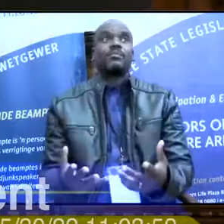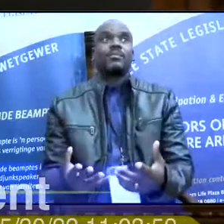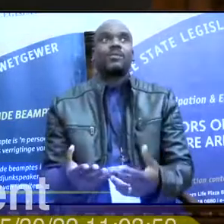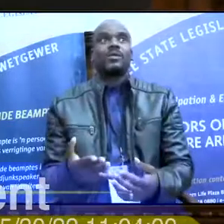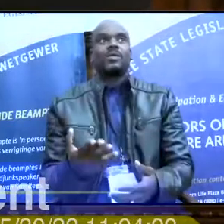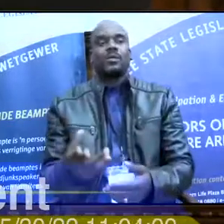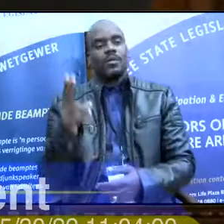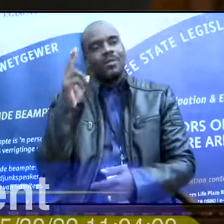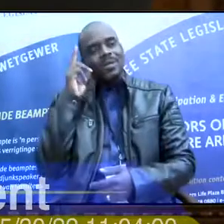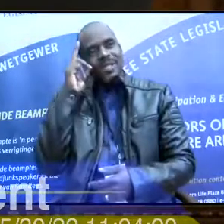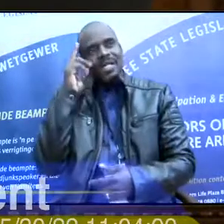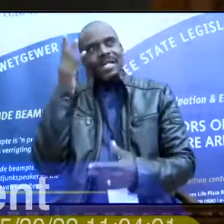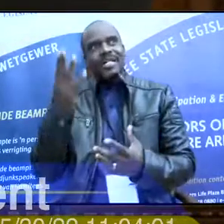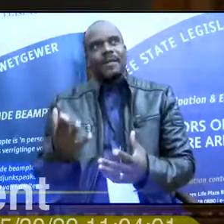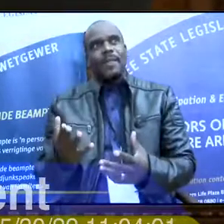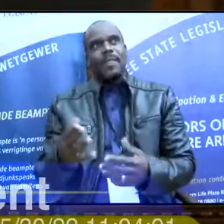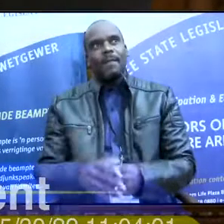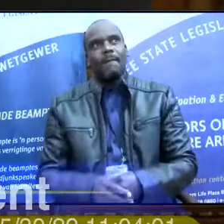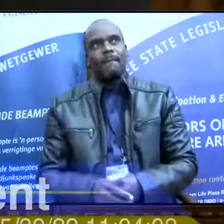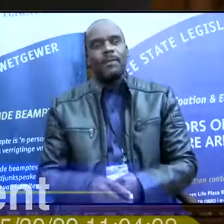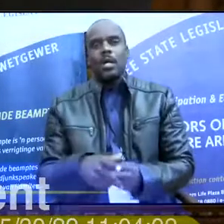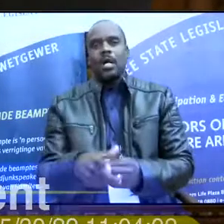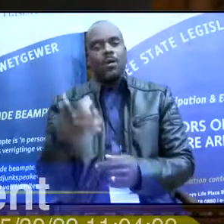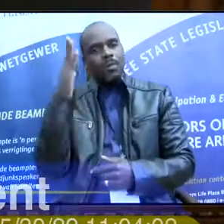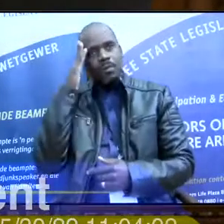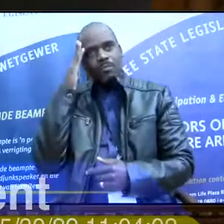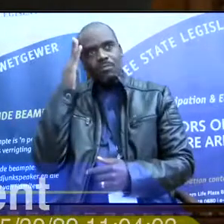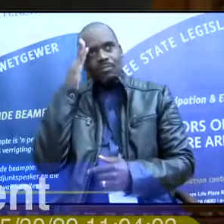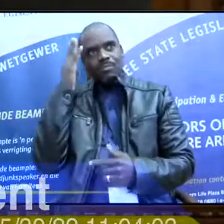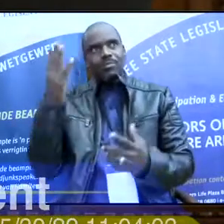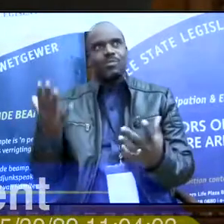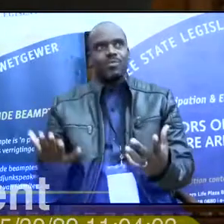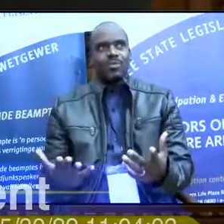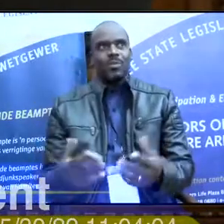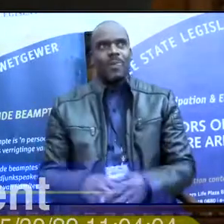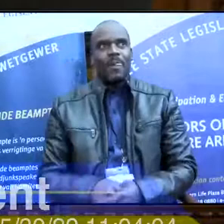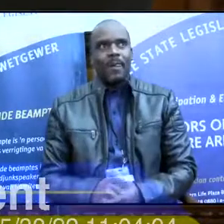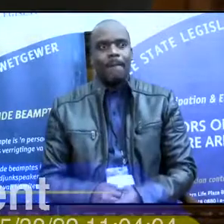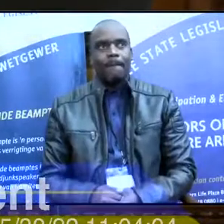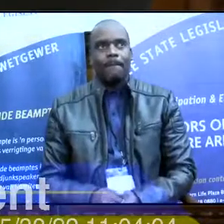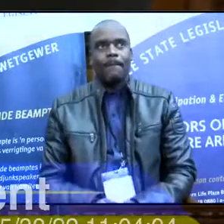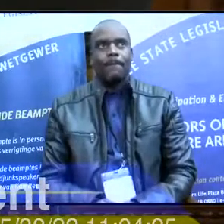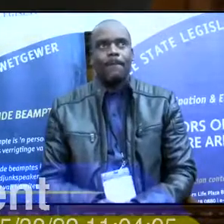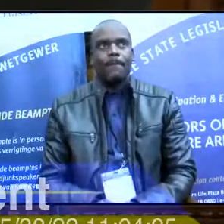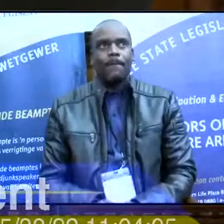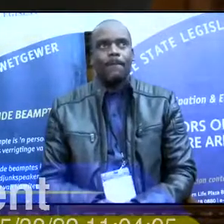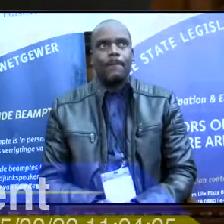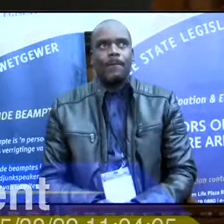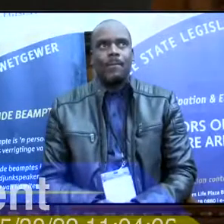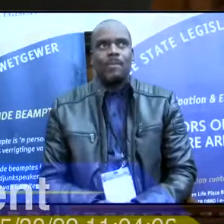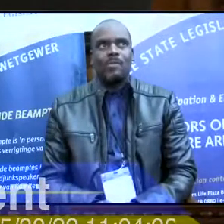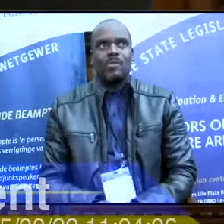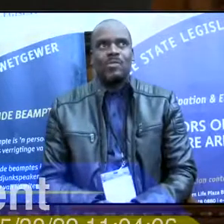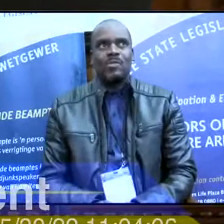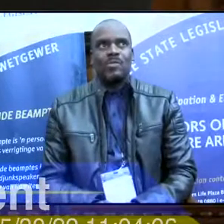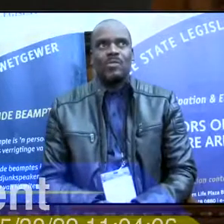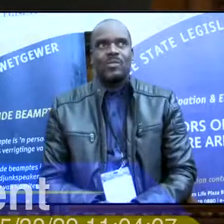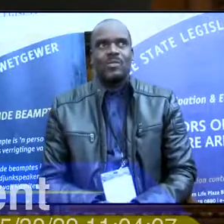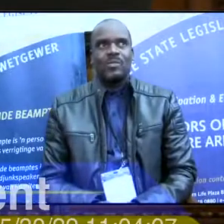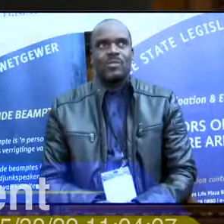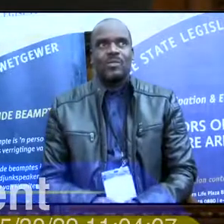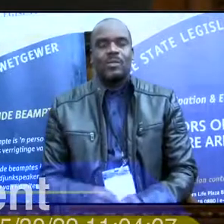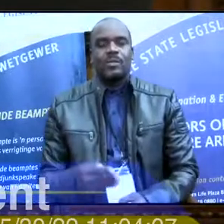effect and the multiply effect to global and and and domestic economies the cumulative effect of these